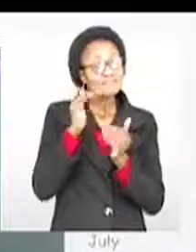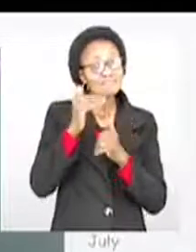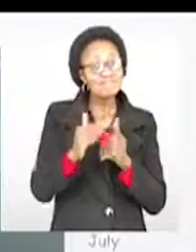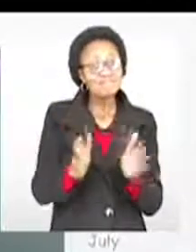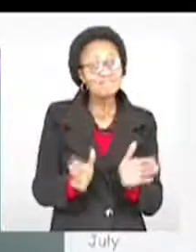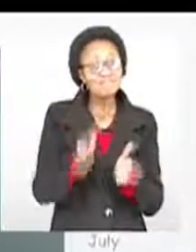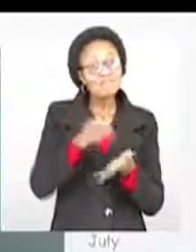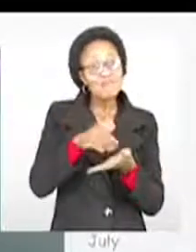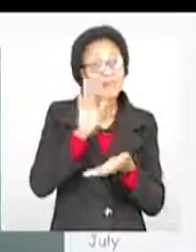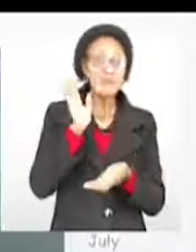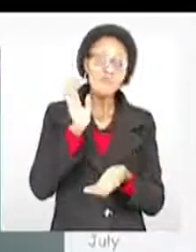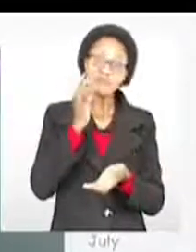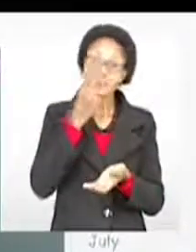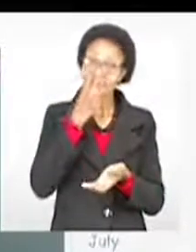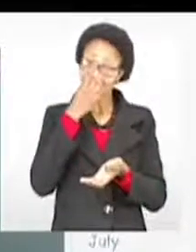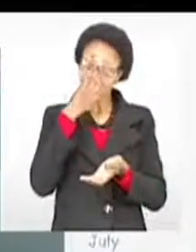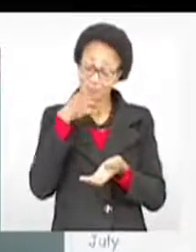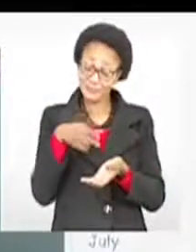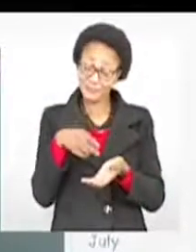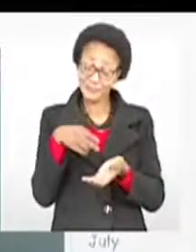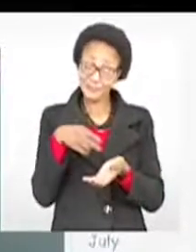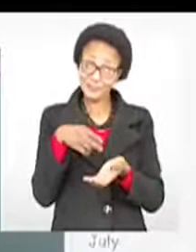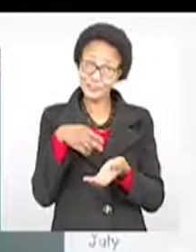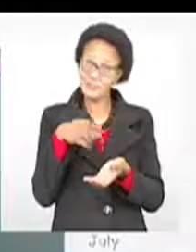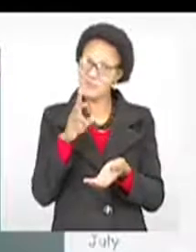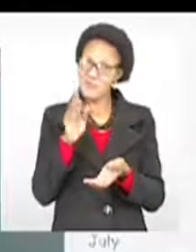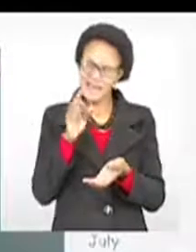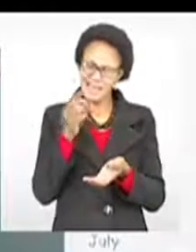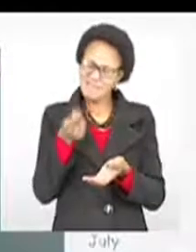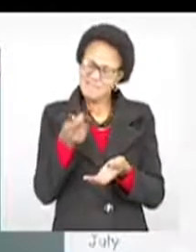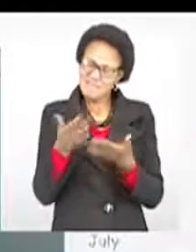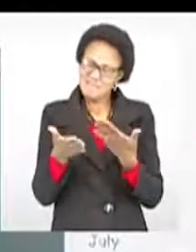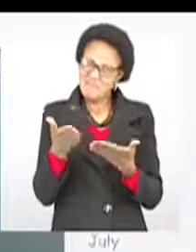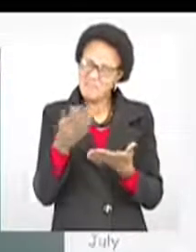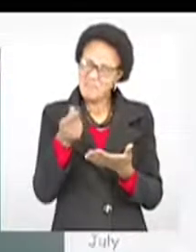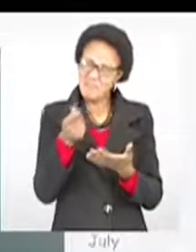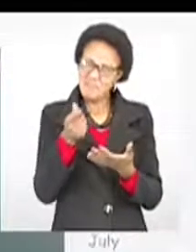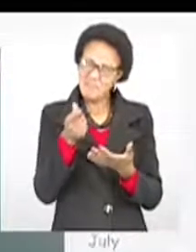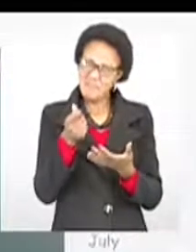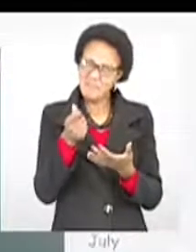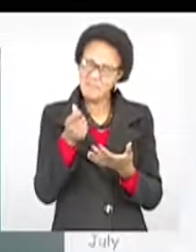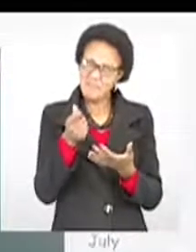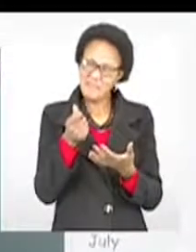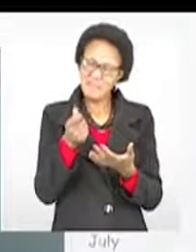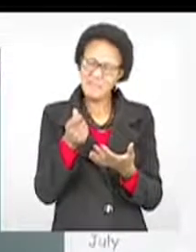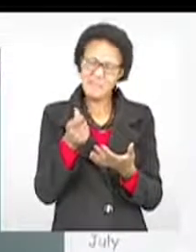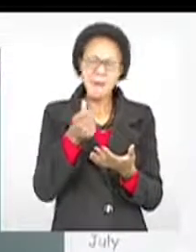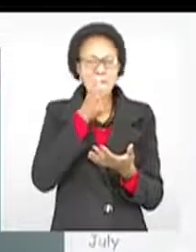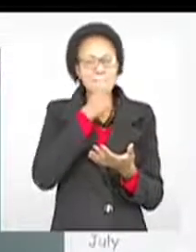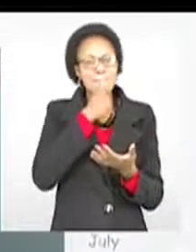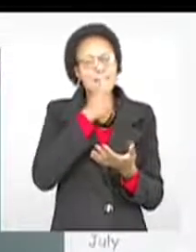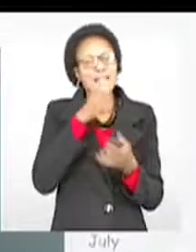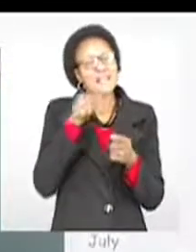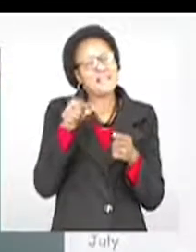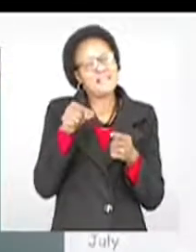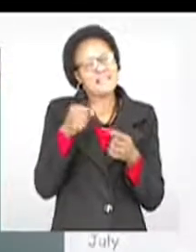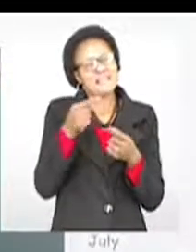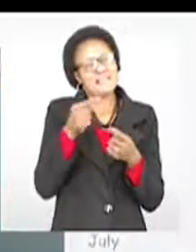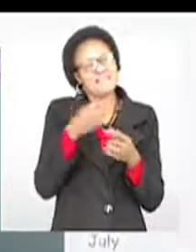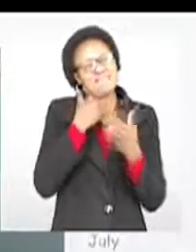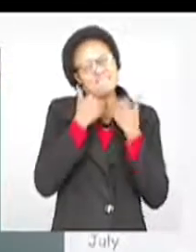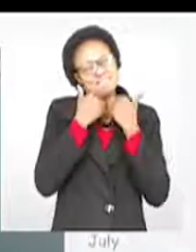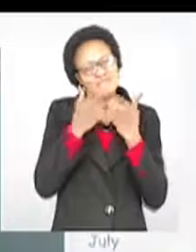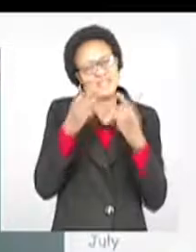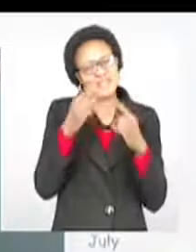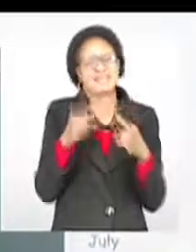check. Maybe it's money. Maybe it's secret treasure. Let's find out what's in the